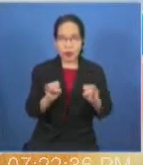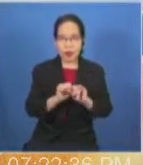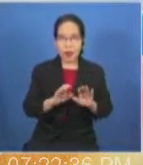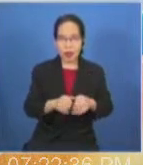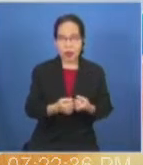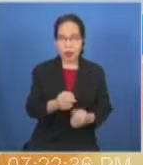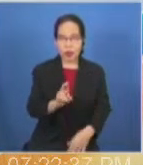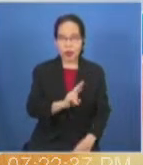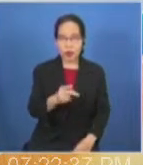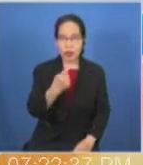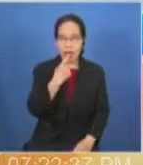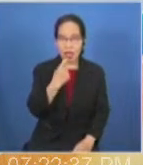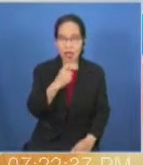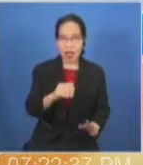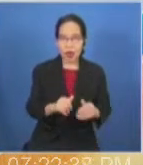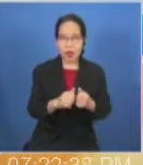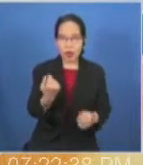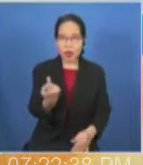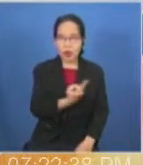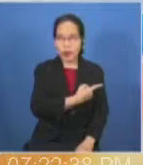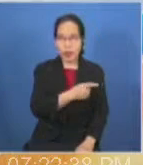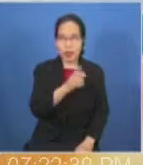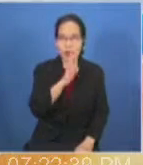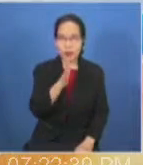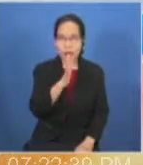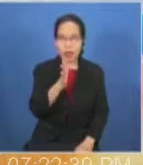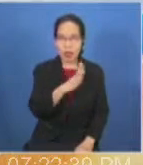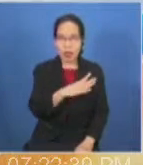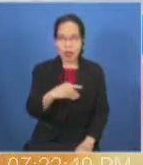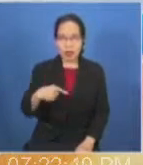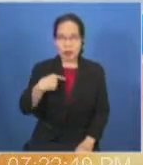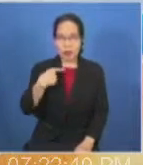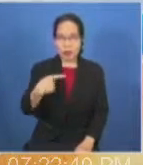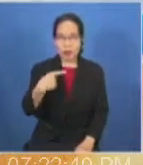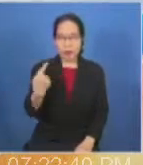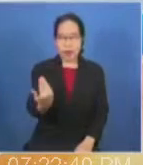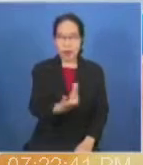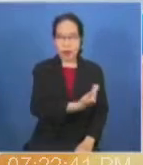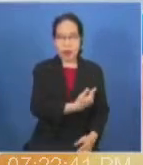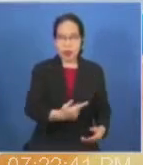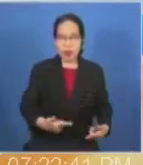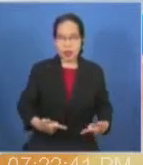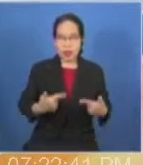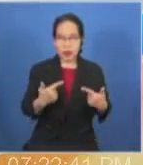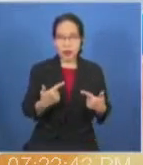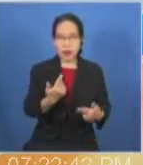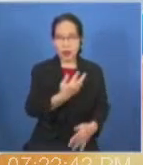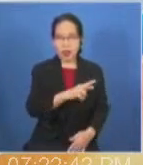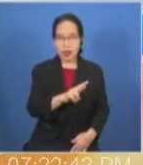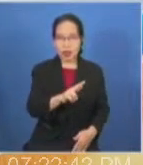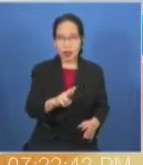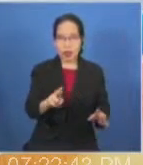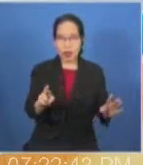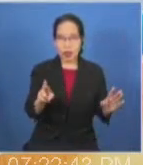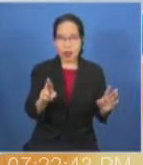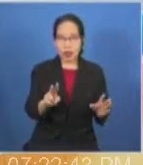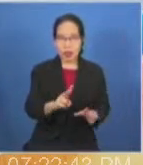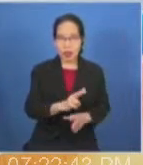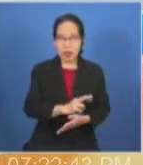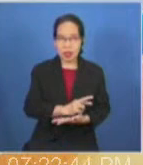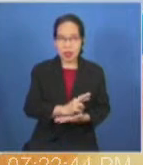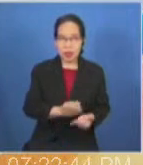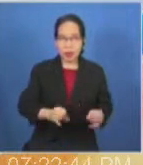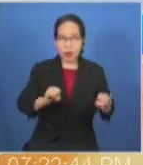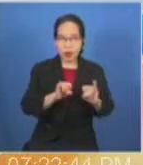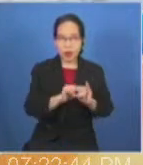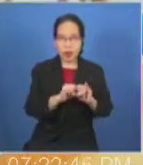things para masabi ng atin pong reliyon ay mayroong kabuluhan. How are we going